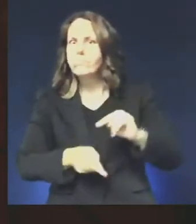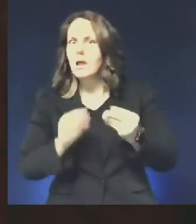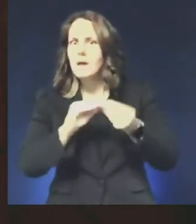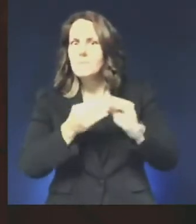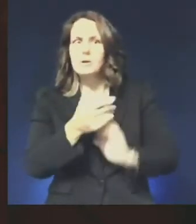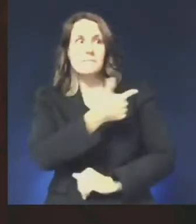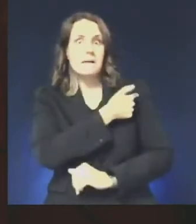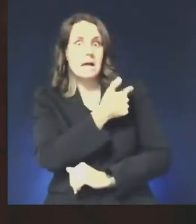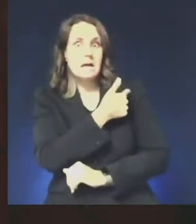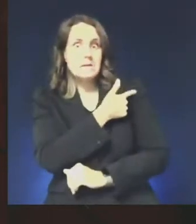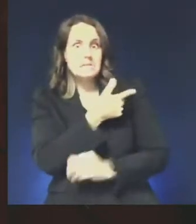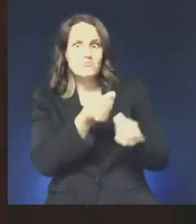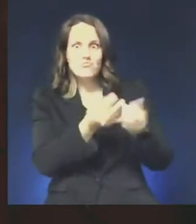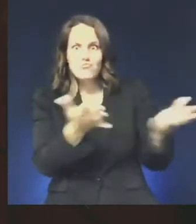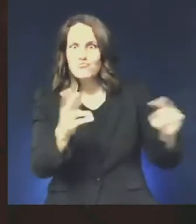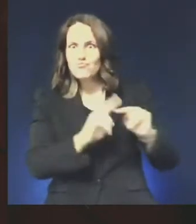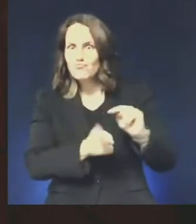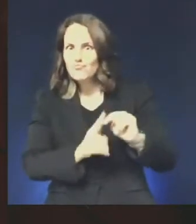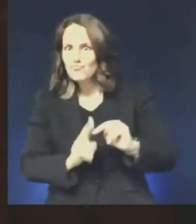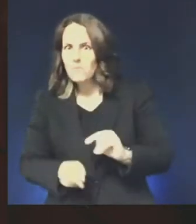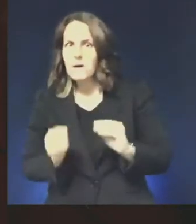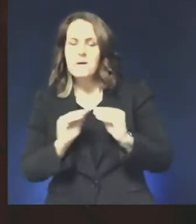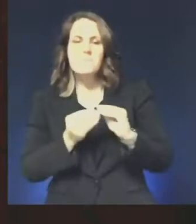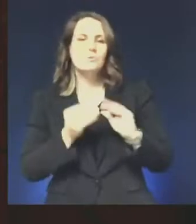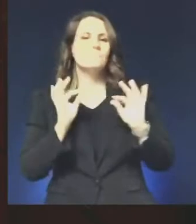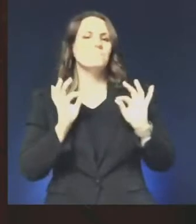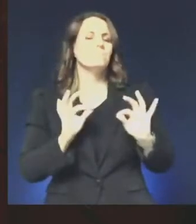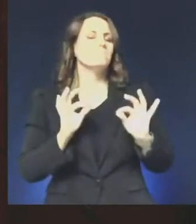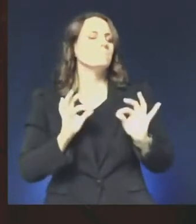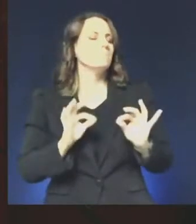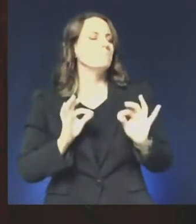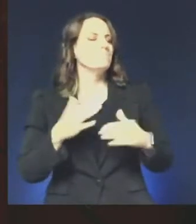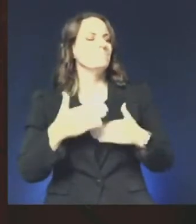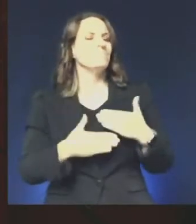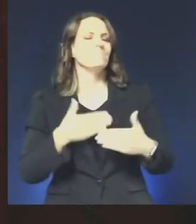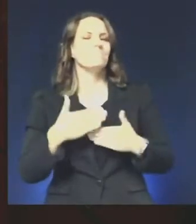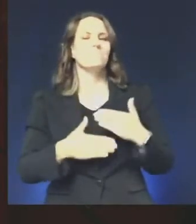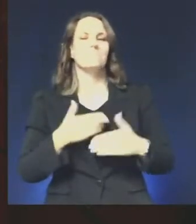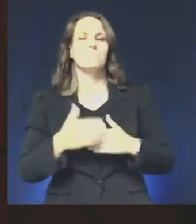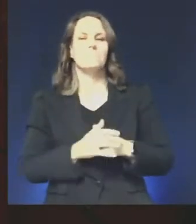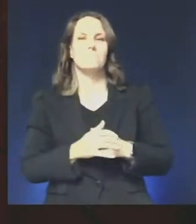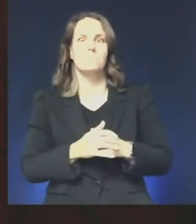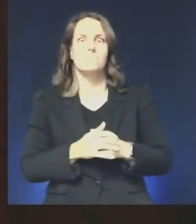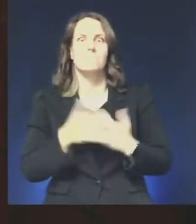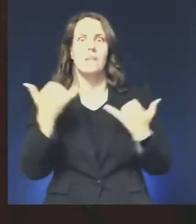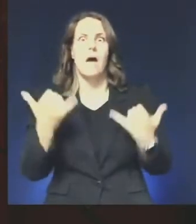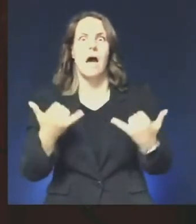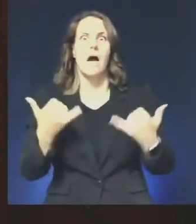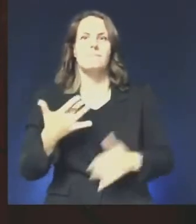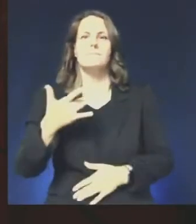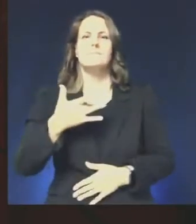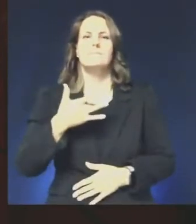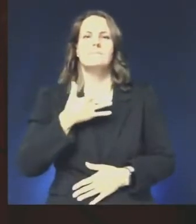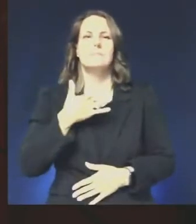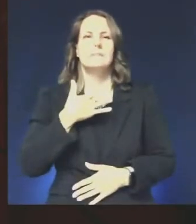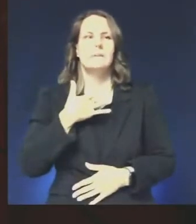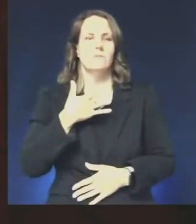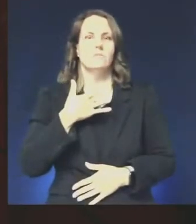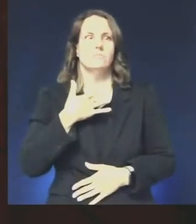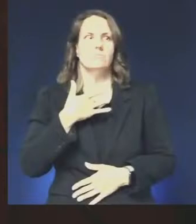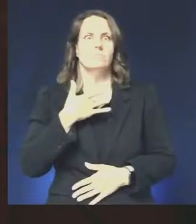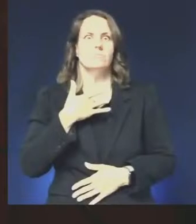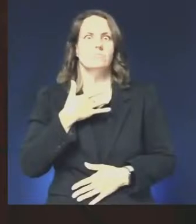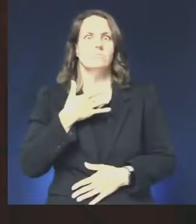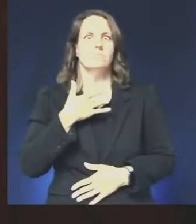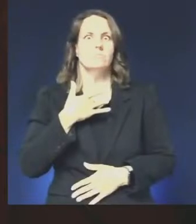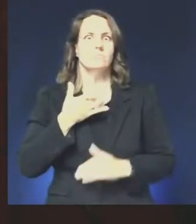masks off. Now, in August, we have encountered some turbulence as we learned that vaccinated